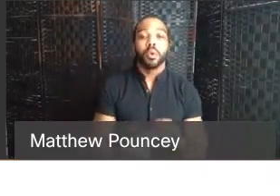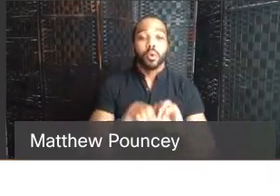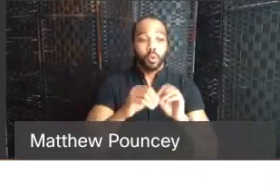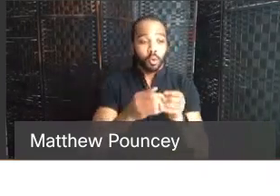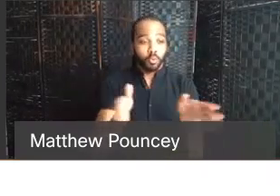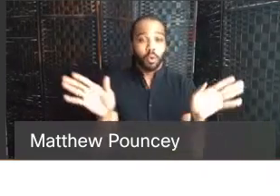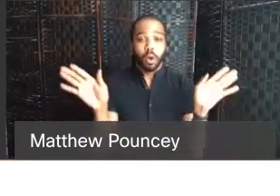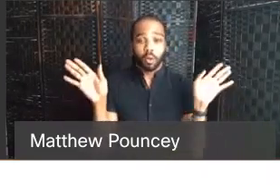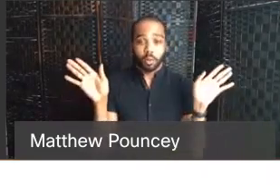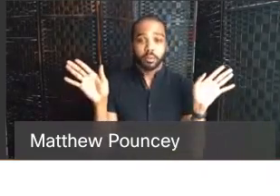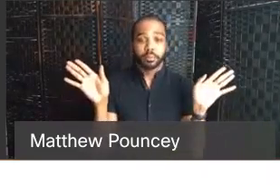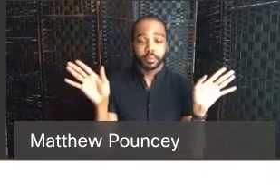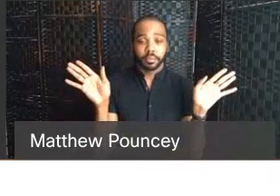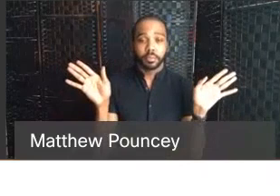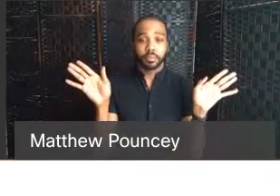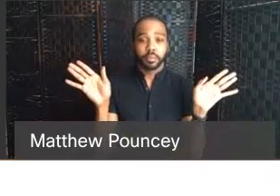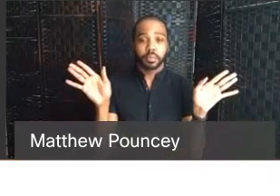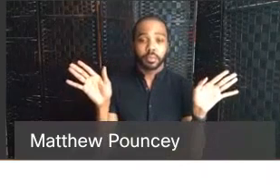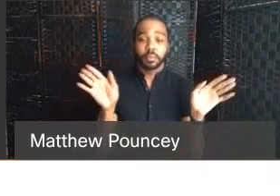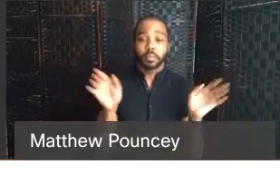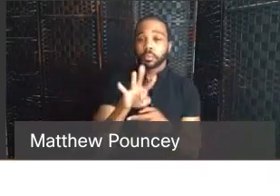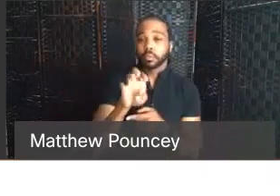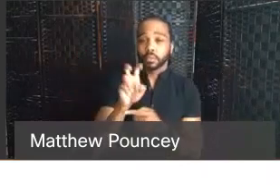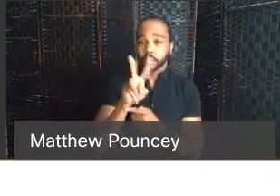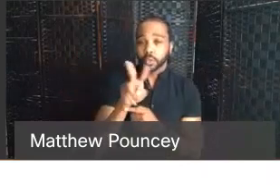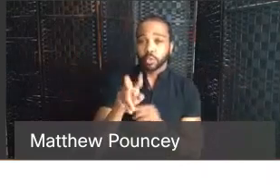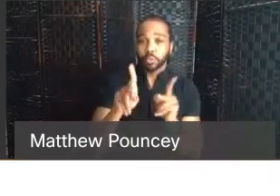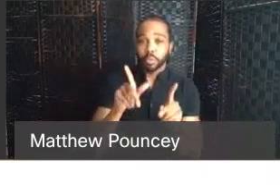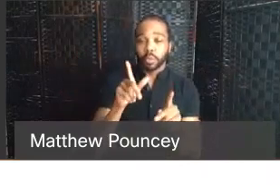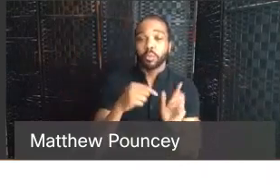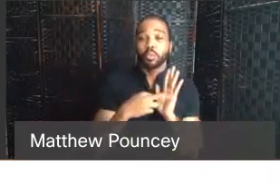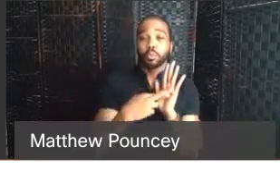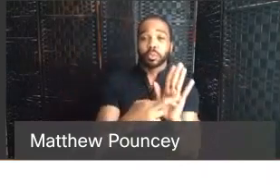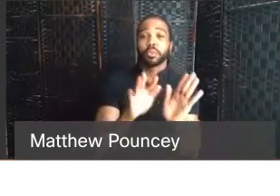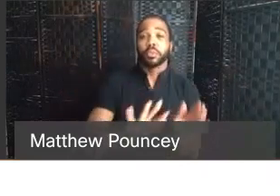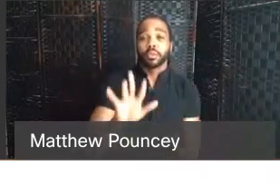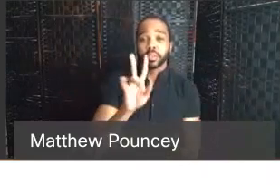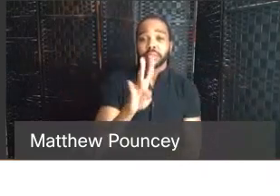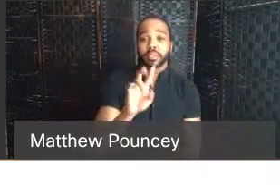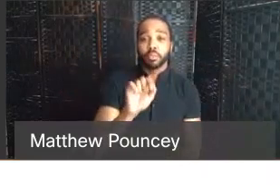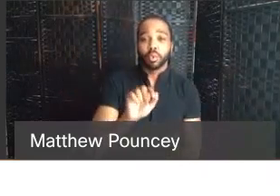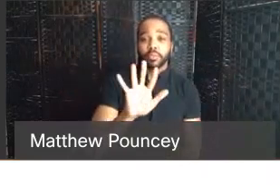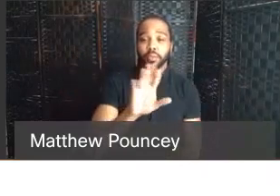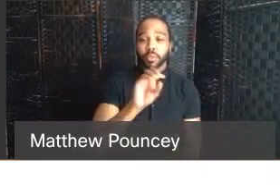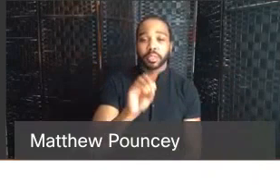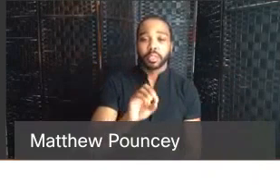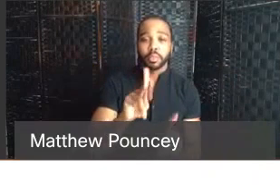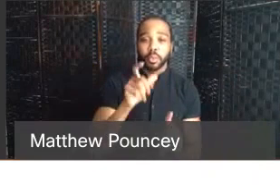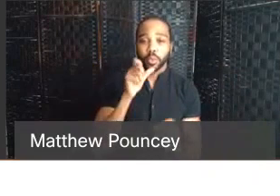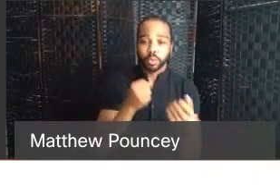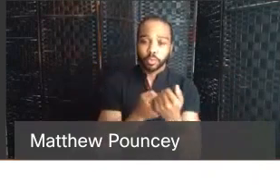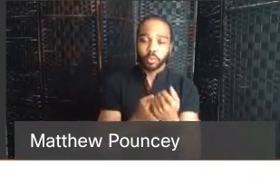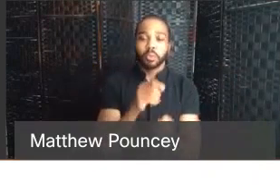Overall, the 422 people represent about 17.5% of the people supported